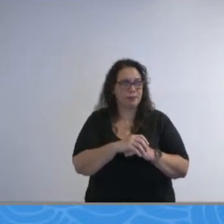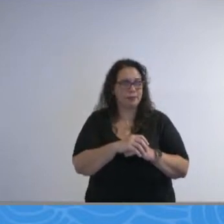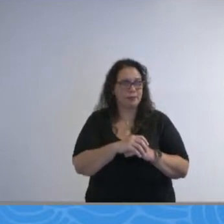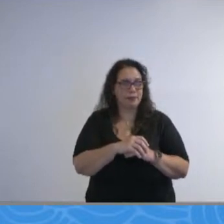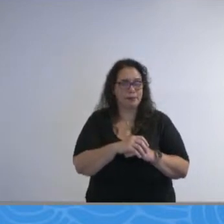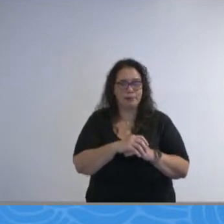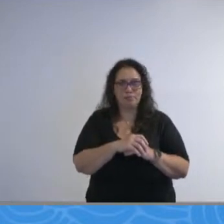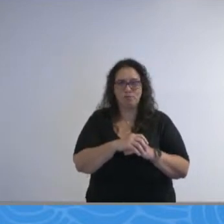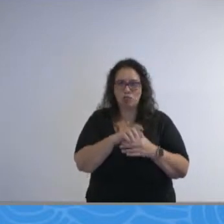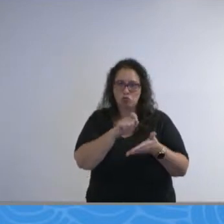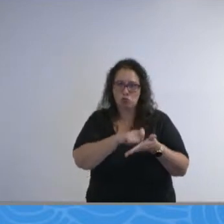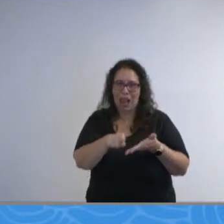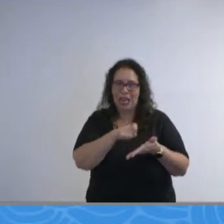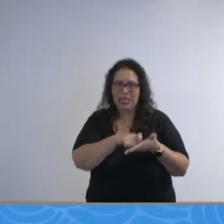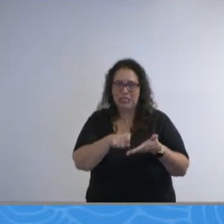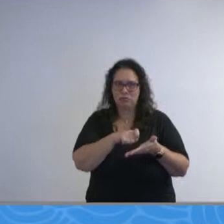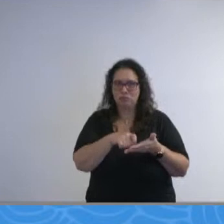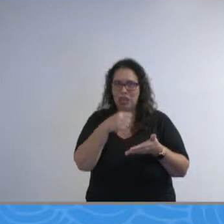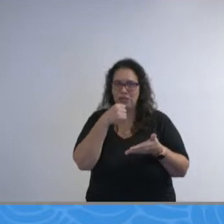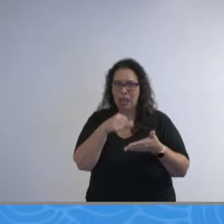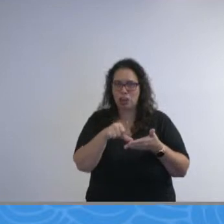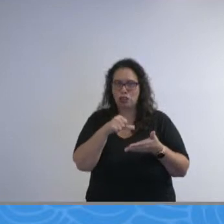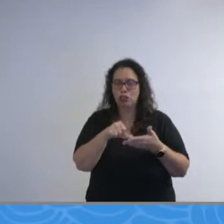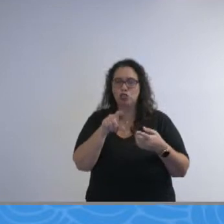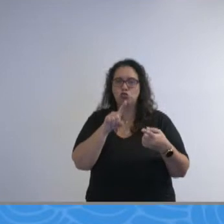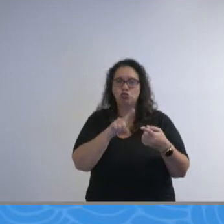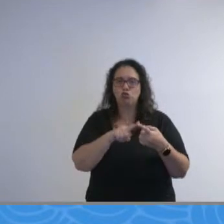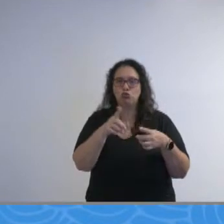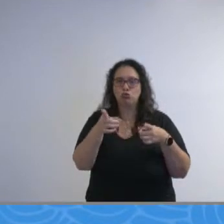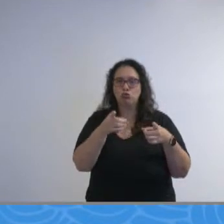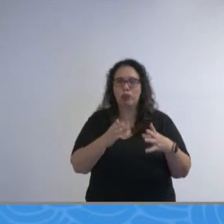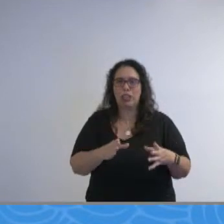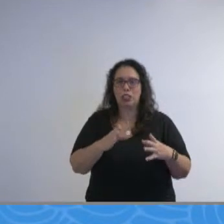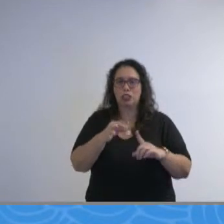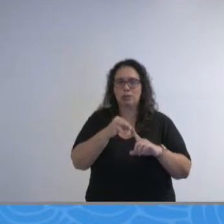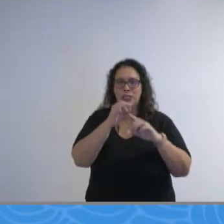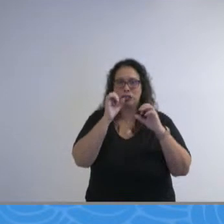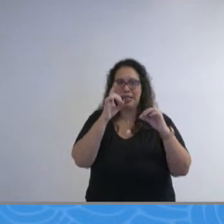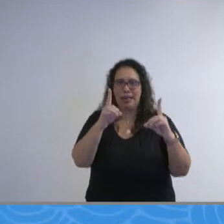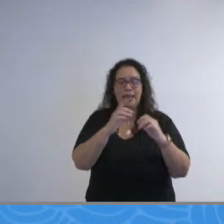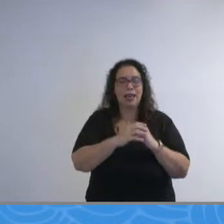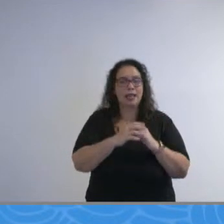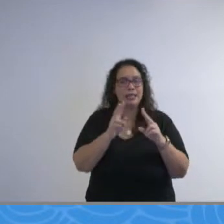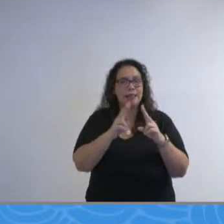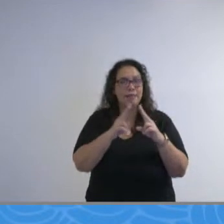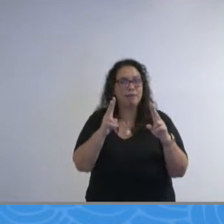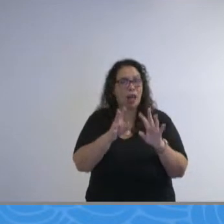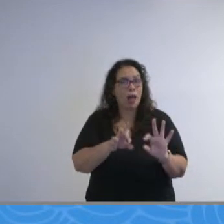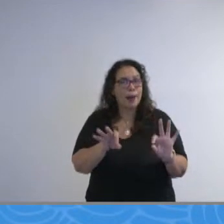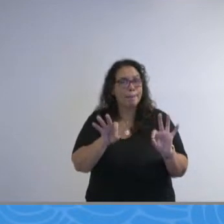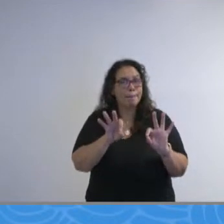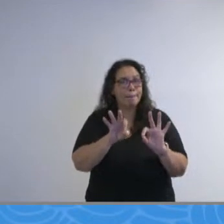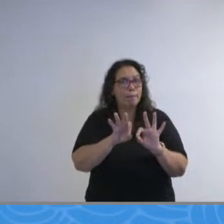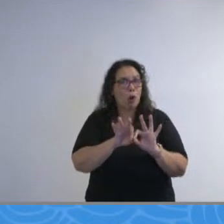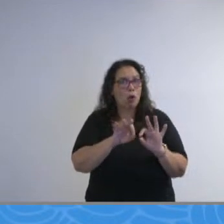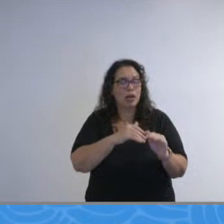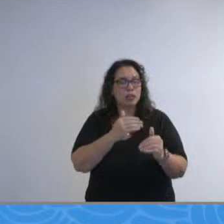in a letter in writing to the director of special ed. It's very important